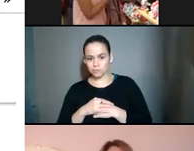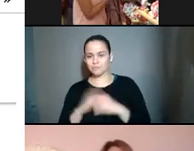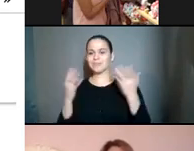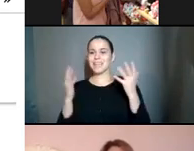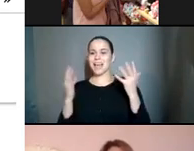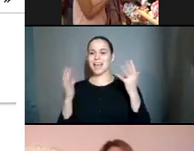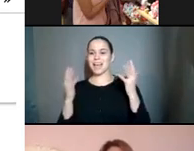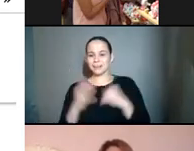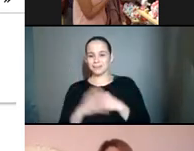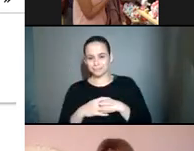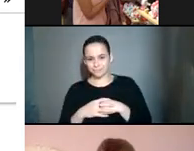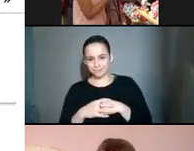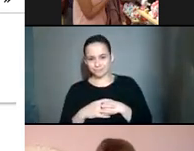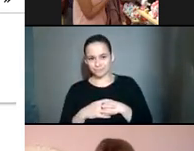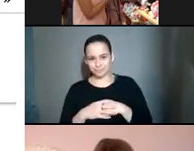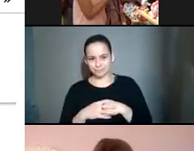Yay!